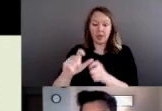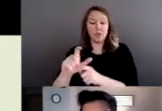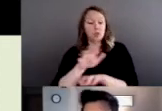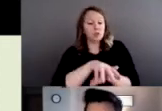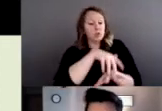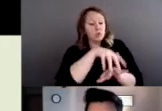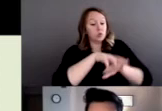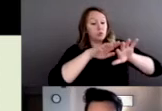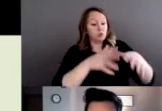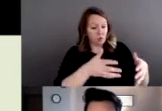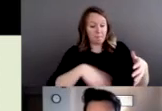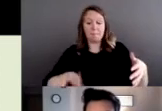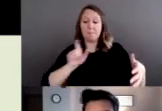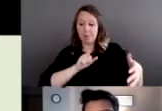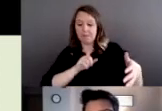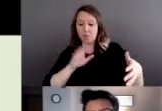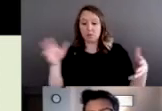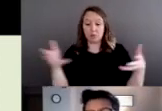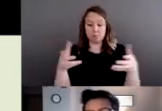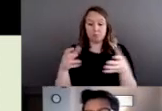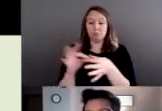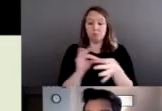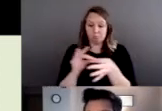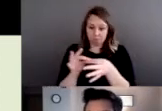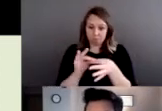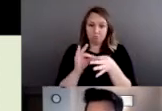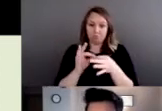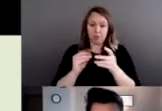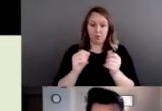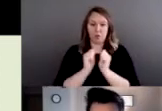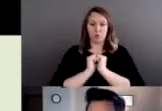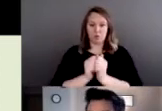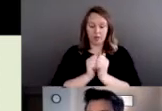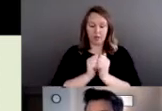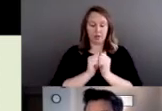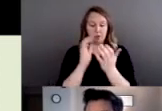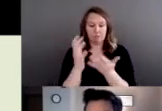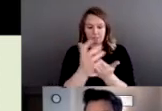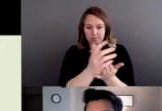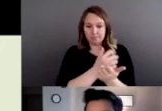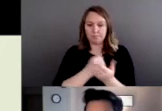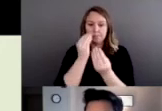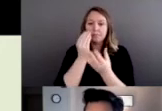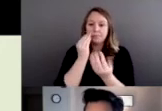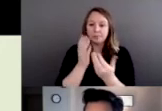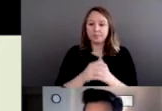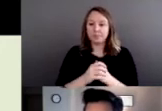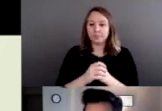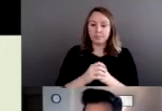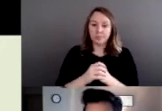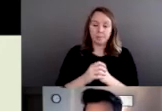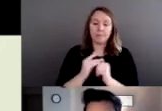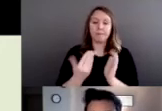better. So with these movements, we can again stress that our stories,